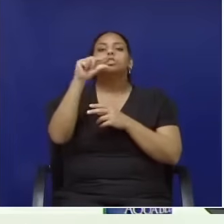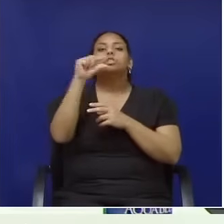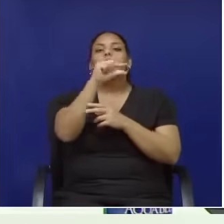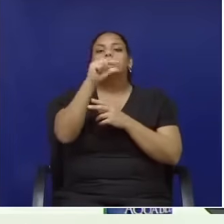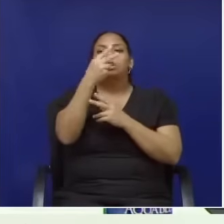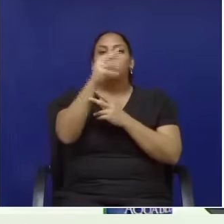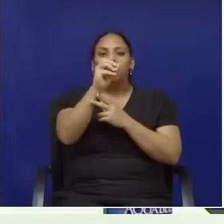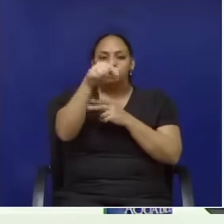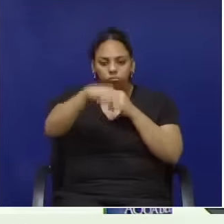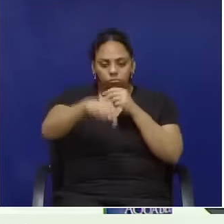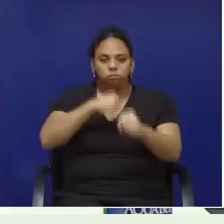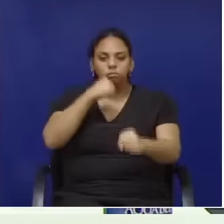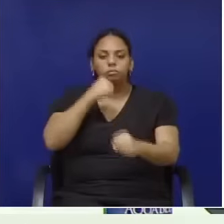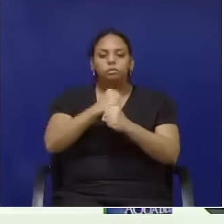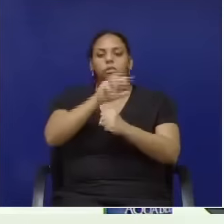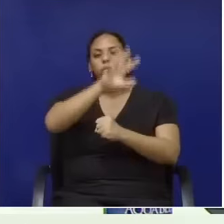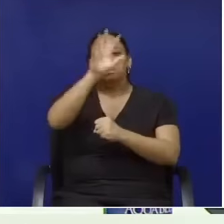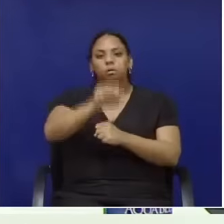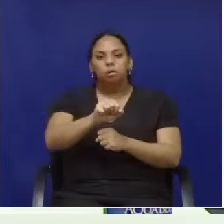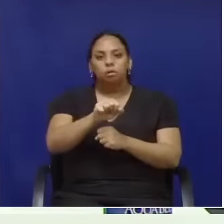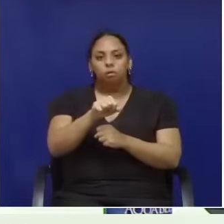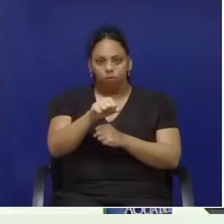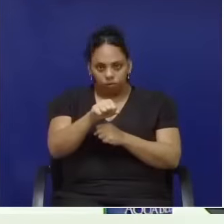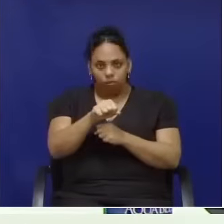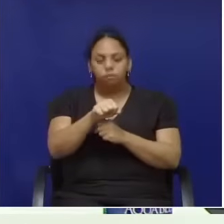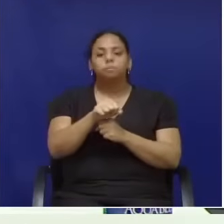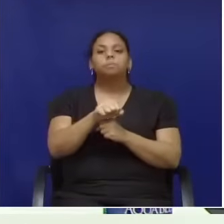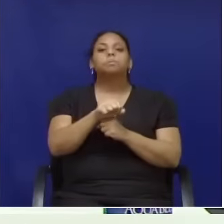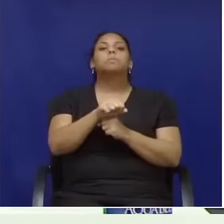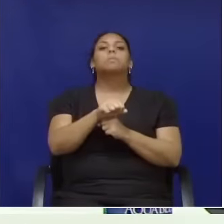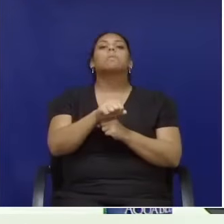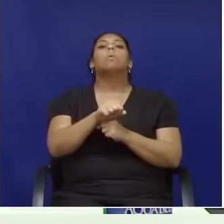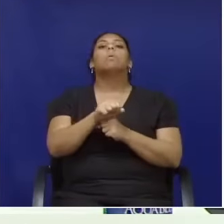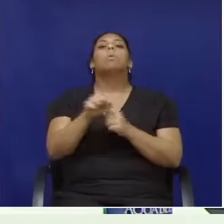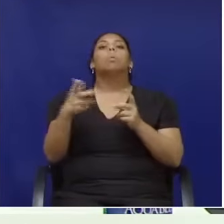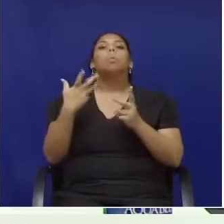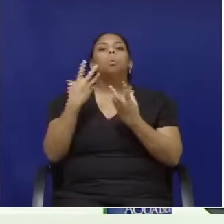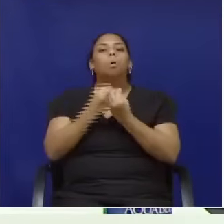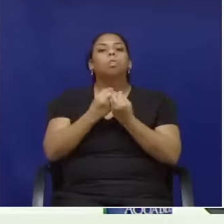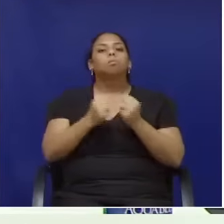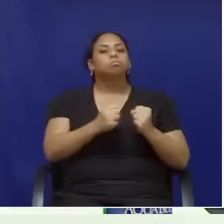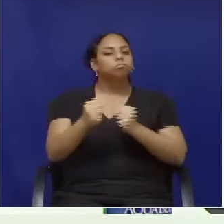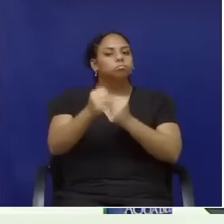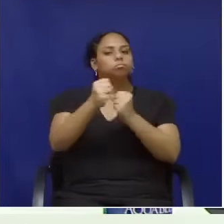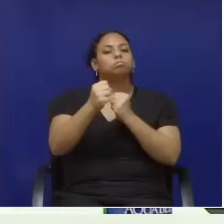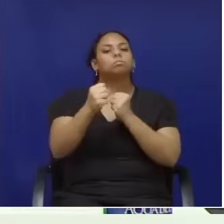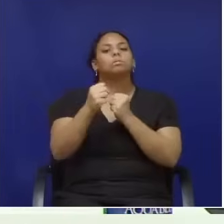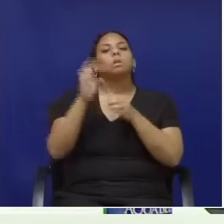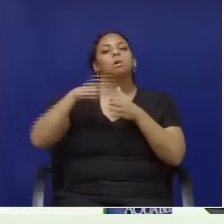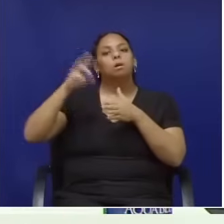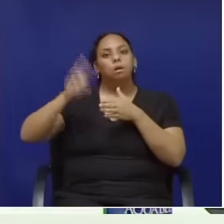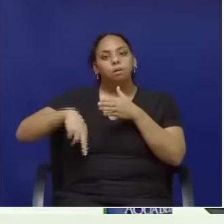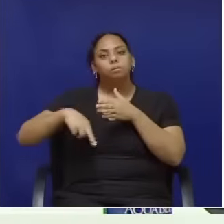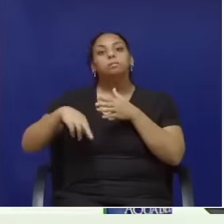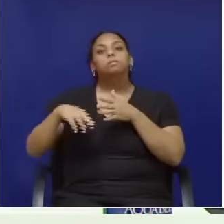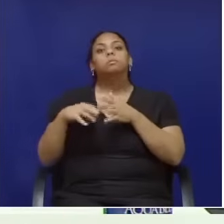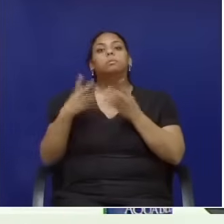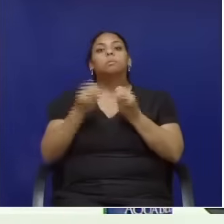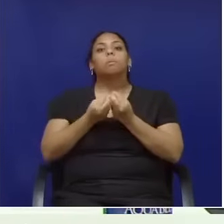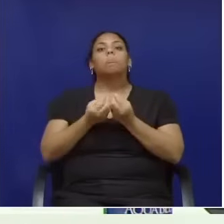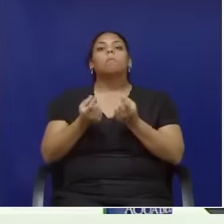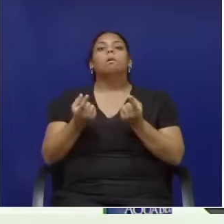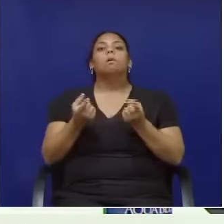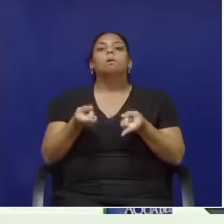also delivered a declaration with tangible outcomes in relation to disaster